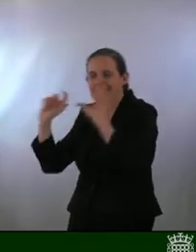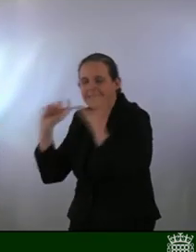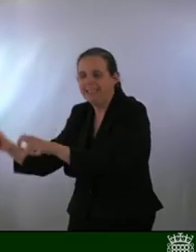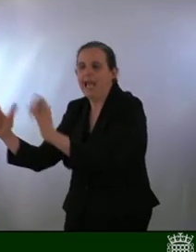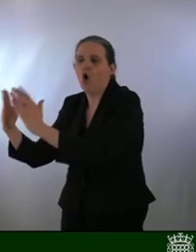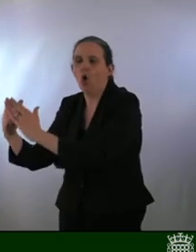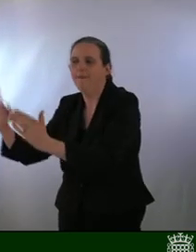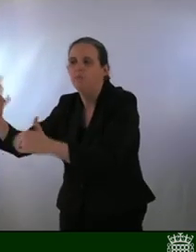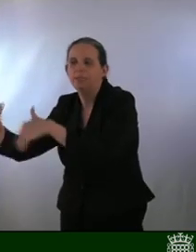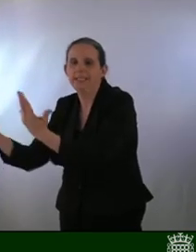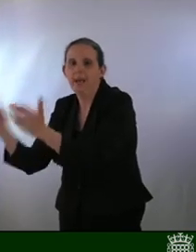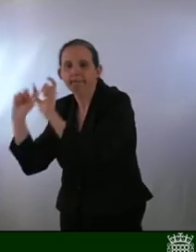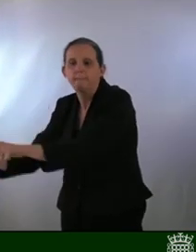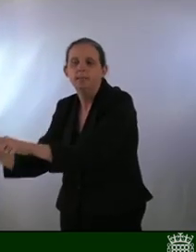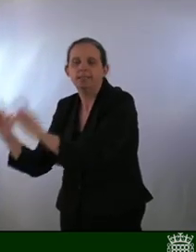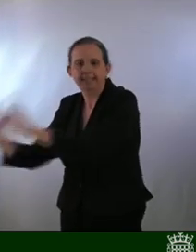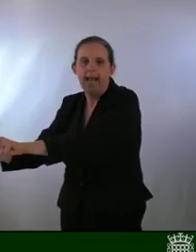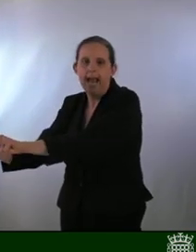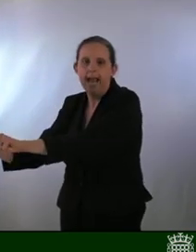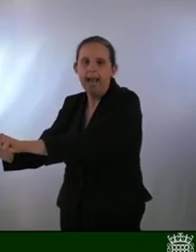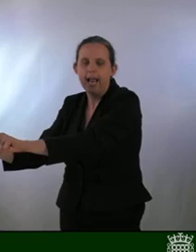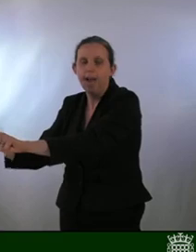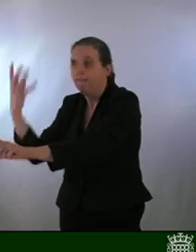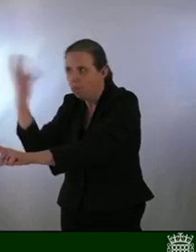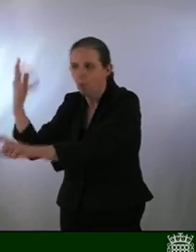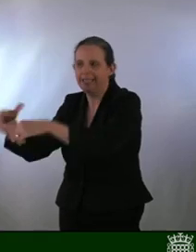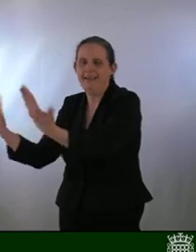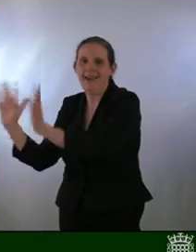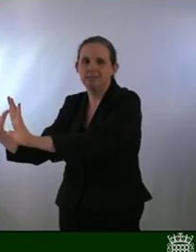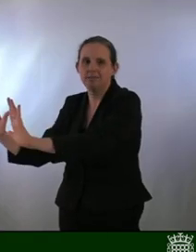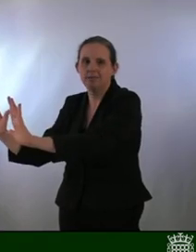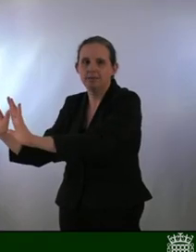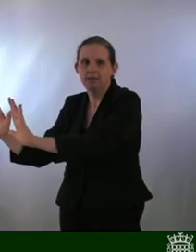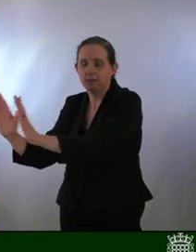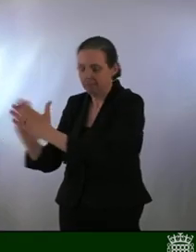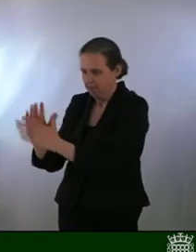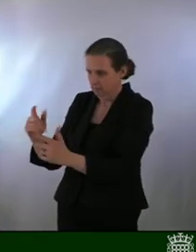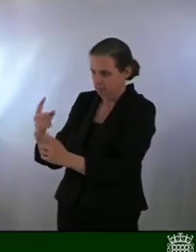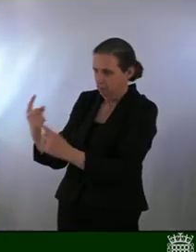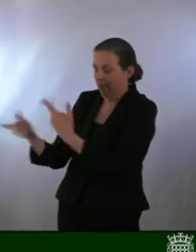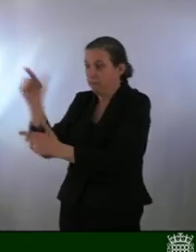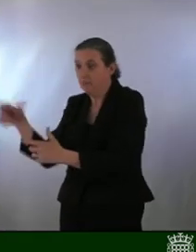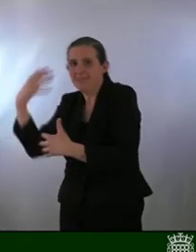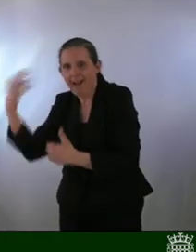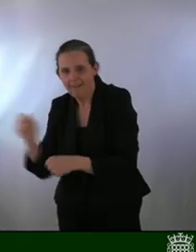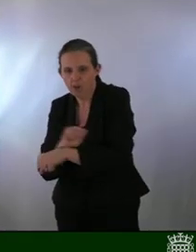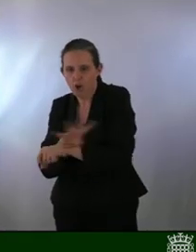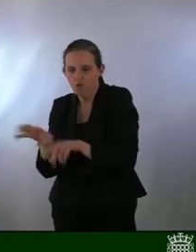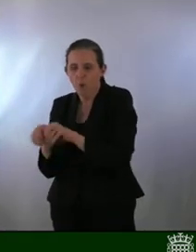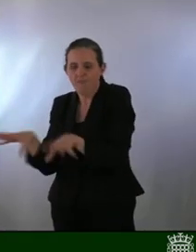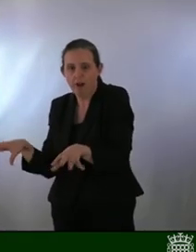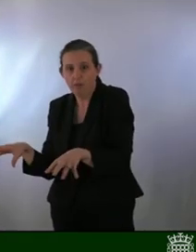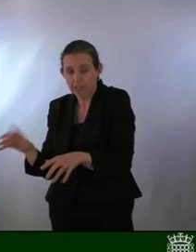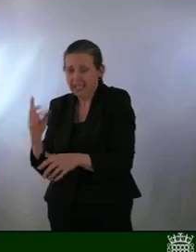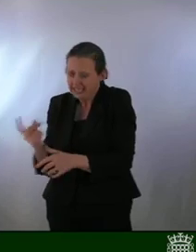home for 14 days. The reason for this is that if you live in a household with somebody who has coronavirus, it is highly likely